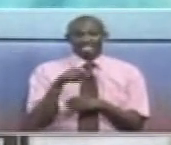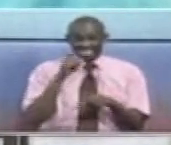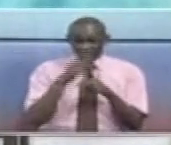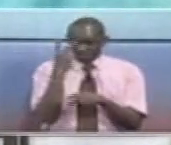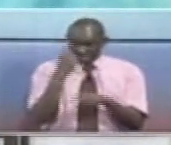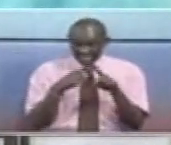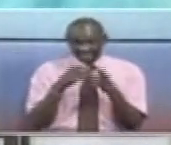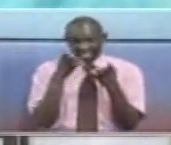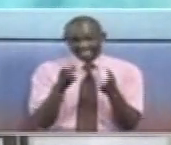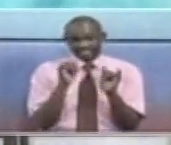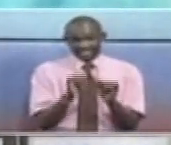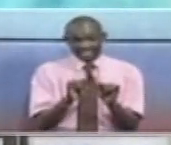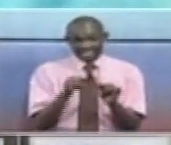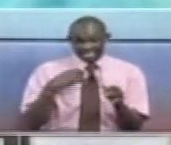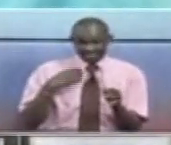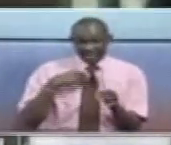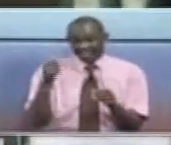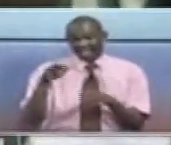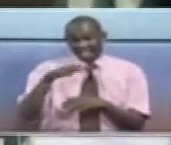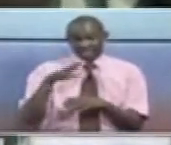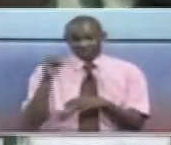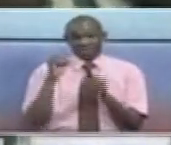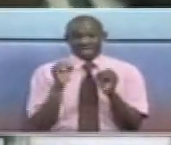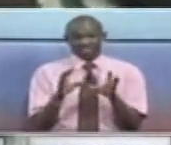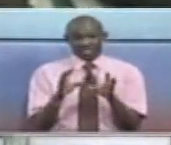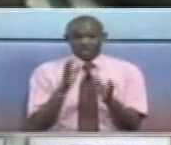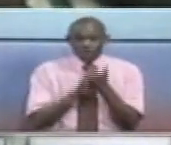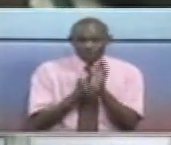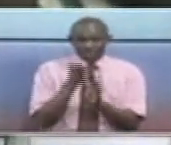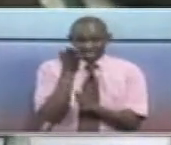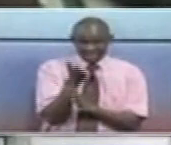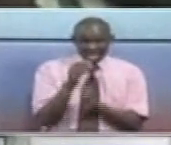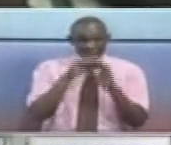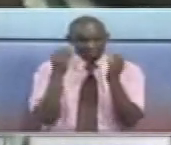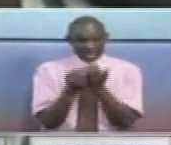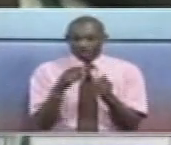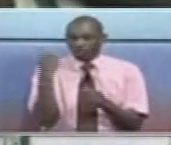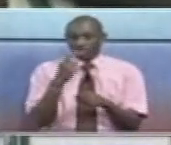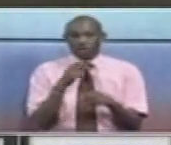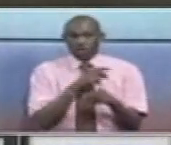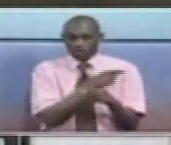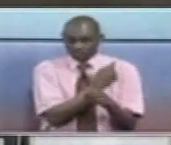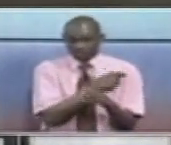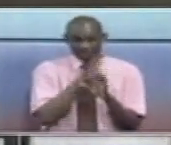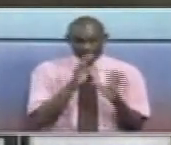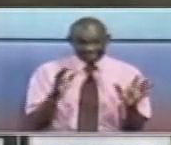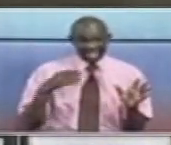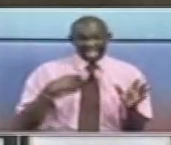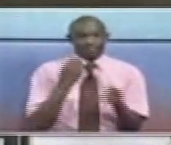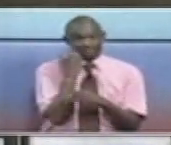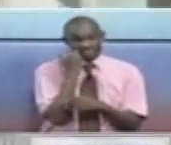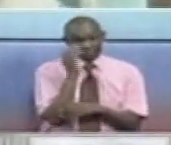live at the hospital. She has nowhere else to go. She has no one else in this world other than the hospital personnel and her fellow